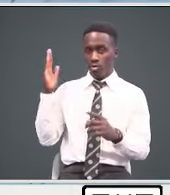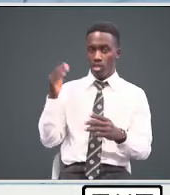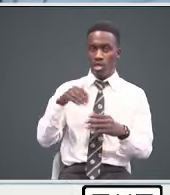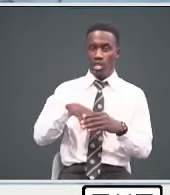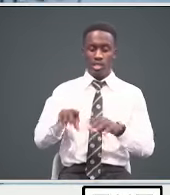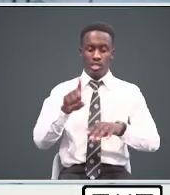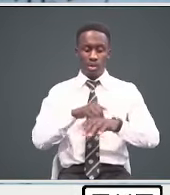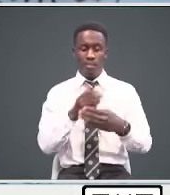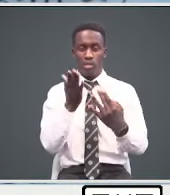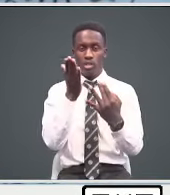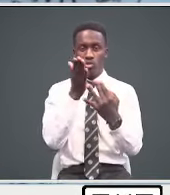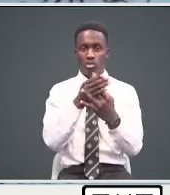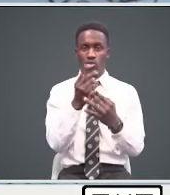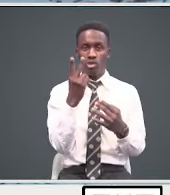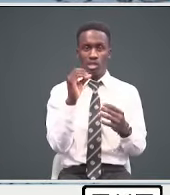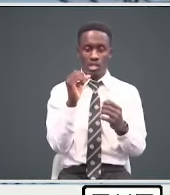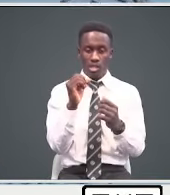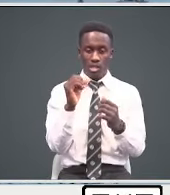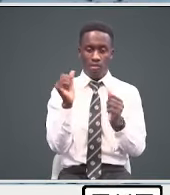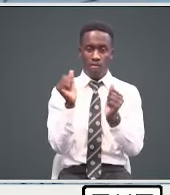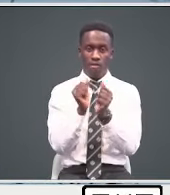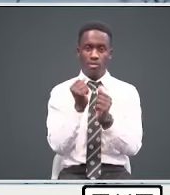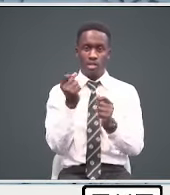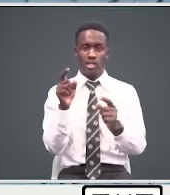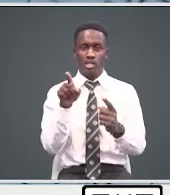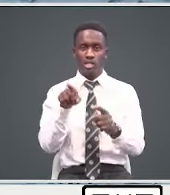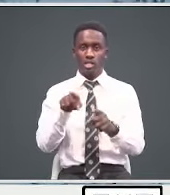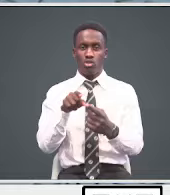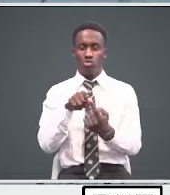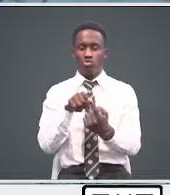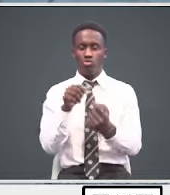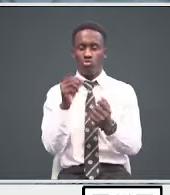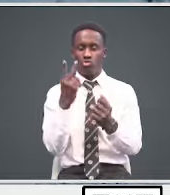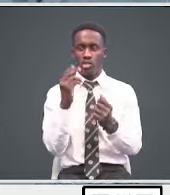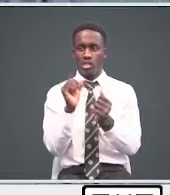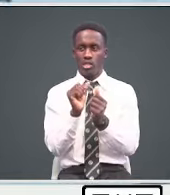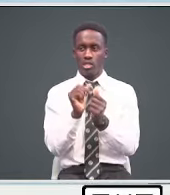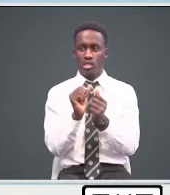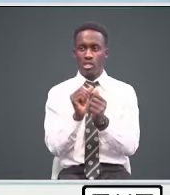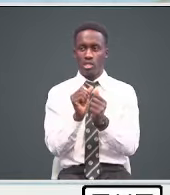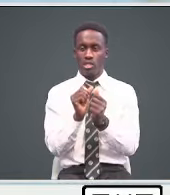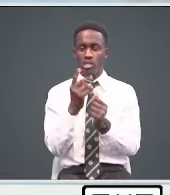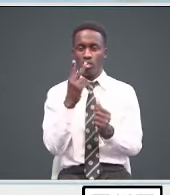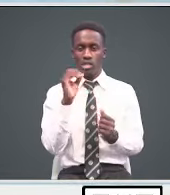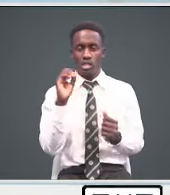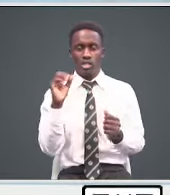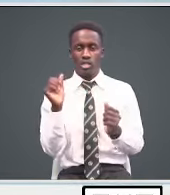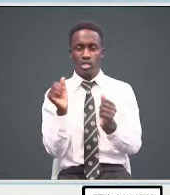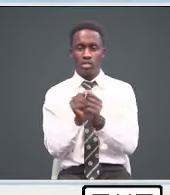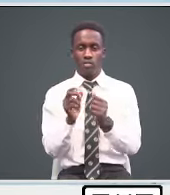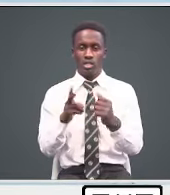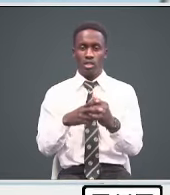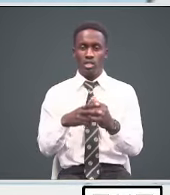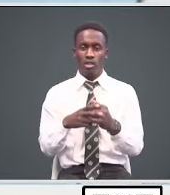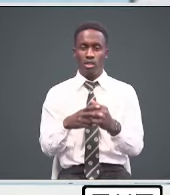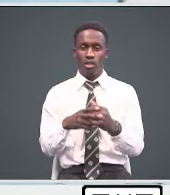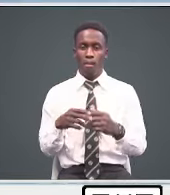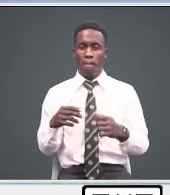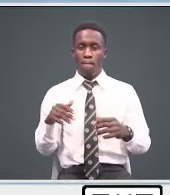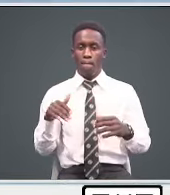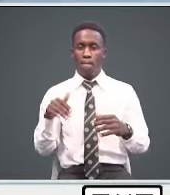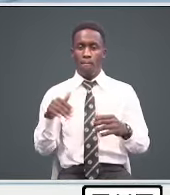between 2015 and 2017, officials became even more crafty. When money was remitted to the SACCO's